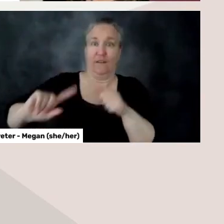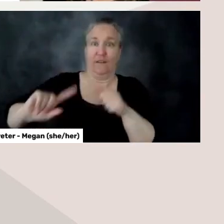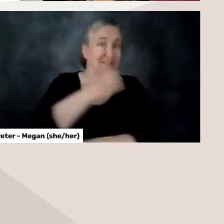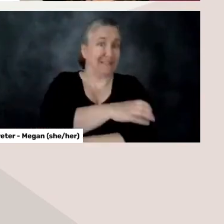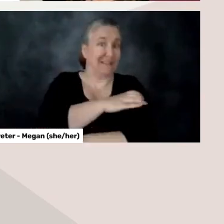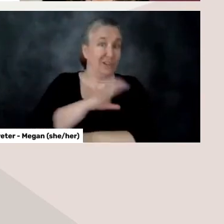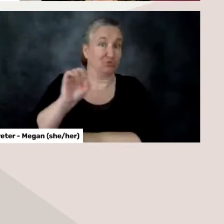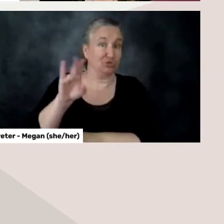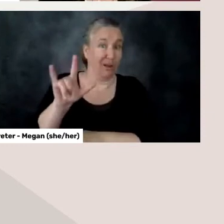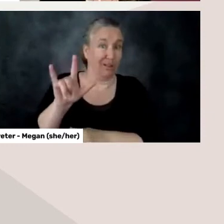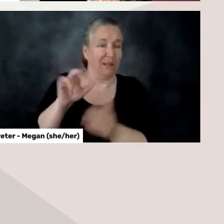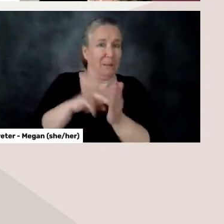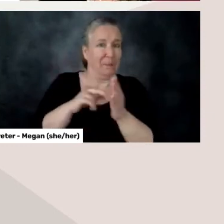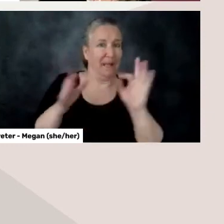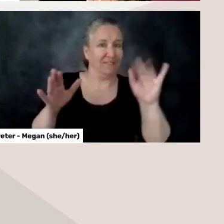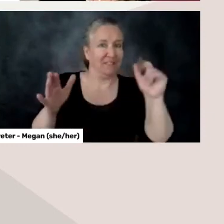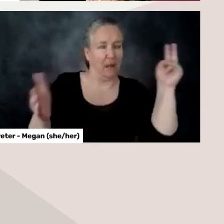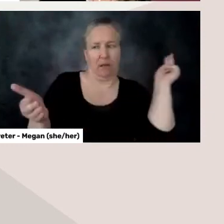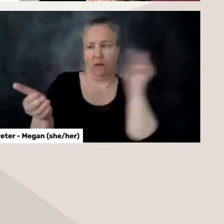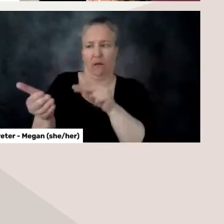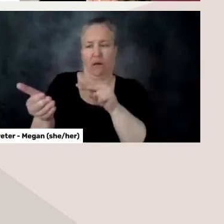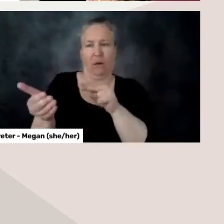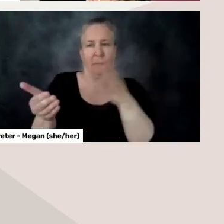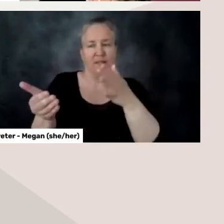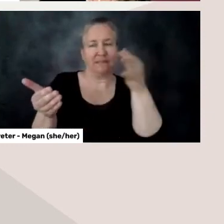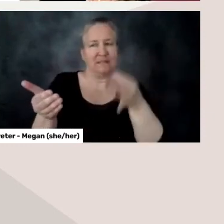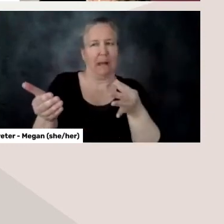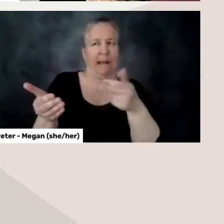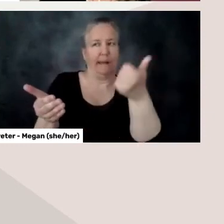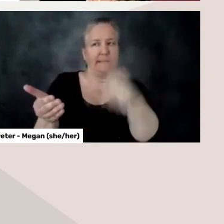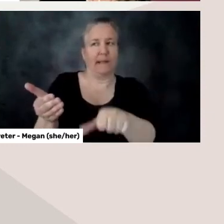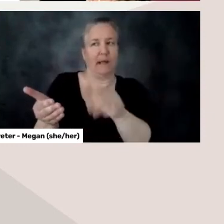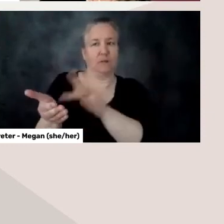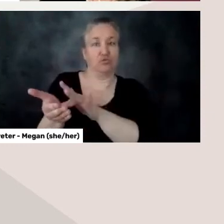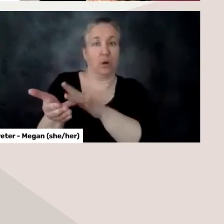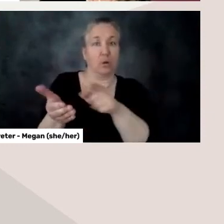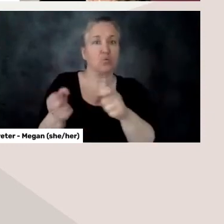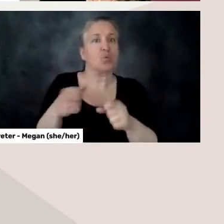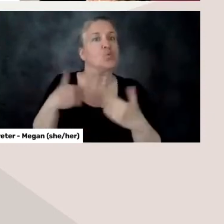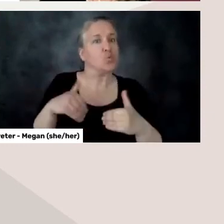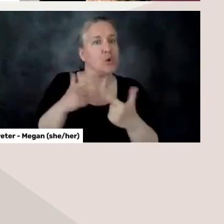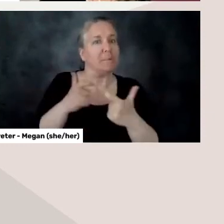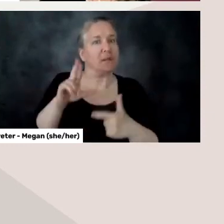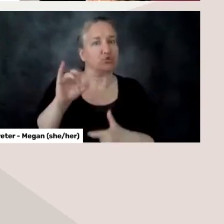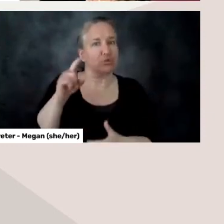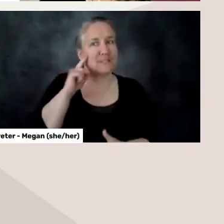trial, then the FDA is going to look at it and may decide to decline the drug. So it's a big risk for